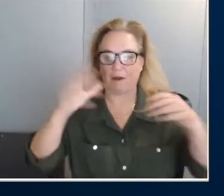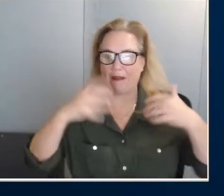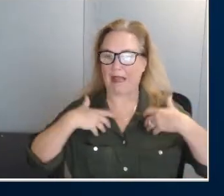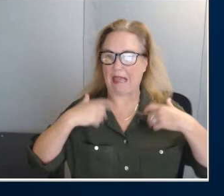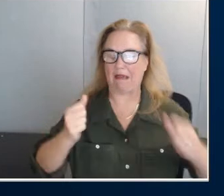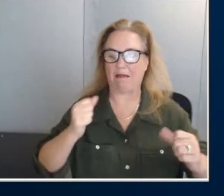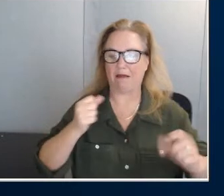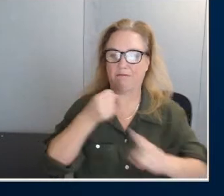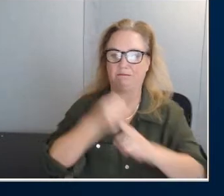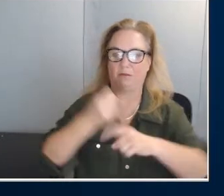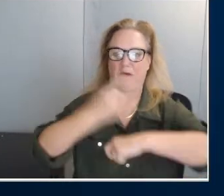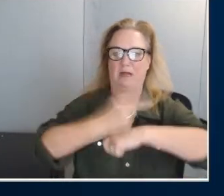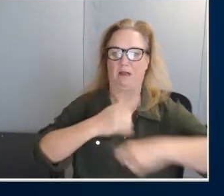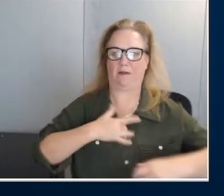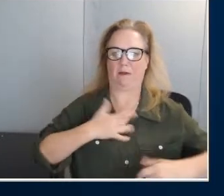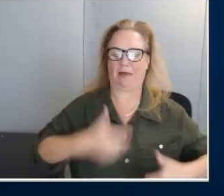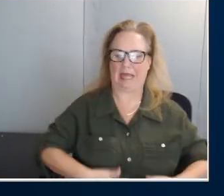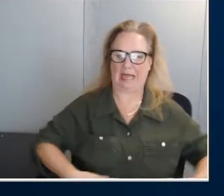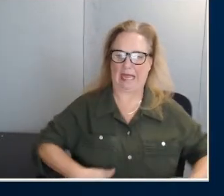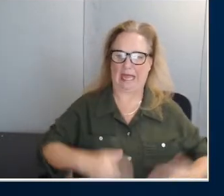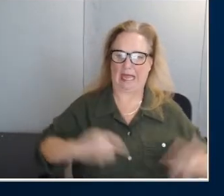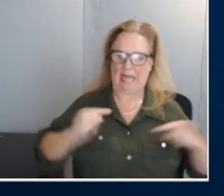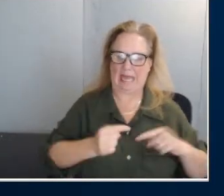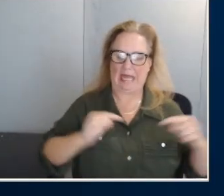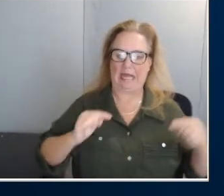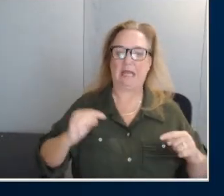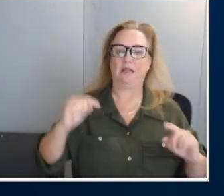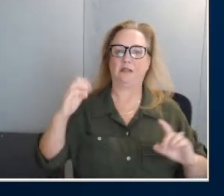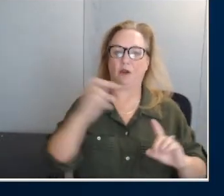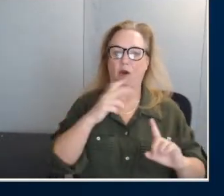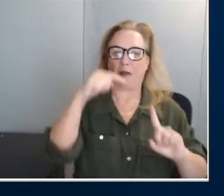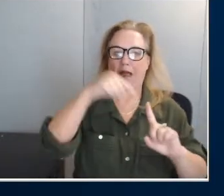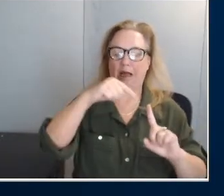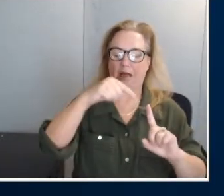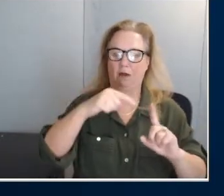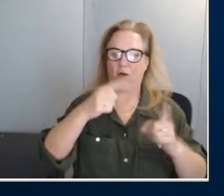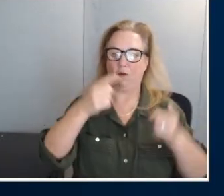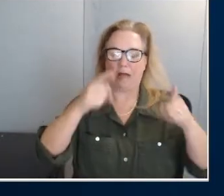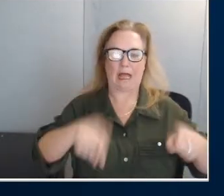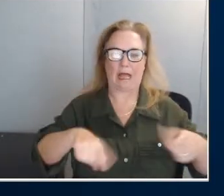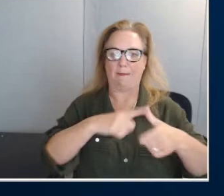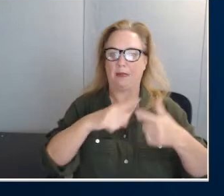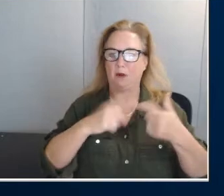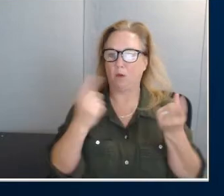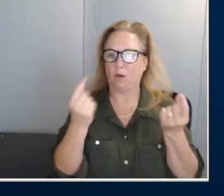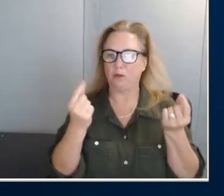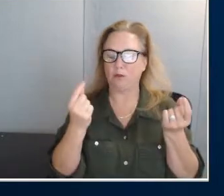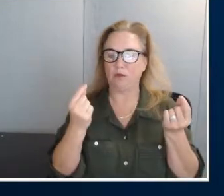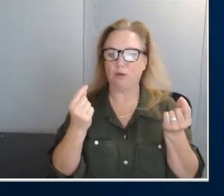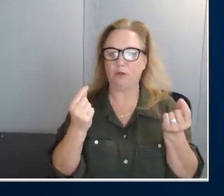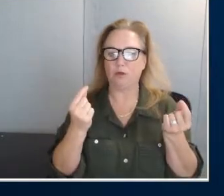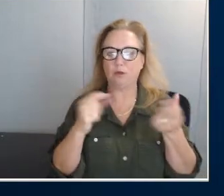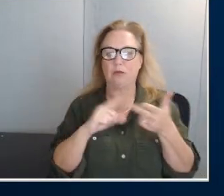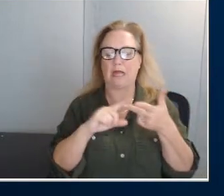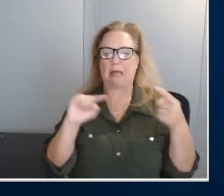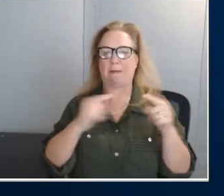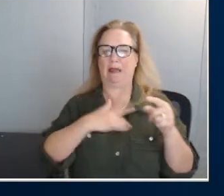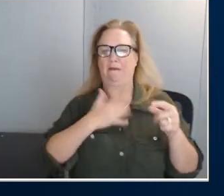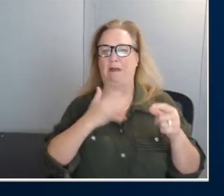one day you felt pain in your abdomen. So take us back to when that happened, what you were doing, and what did that pain feel